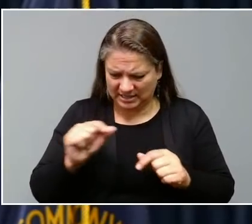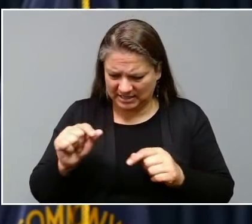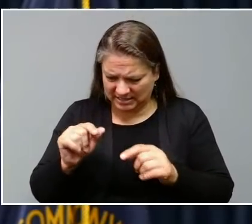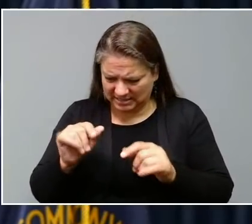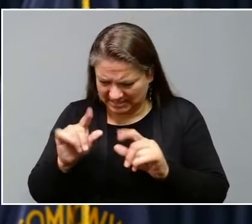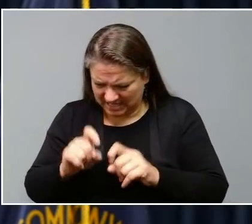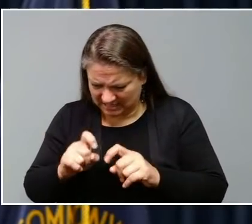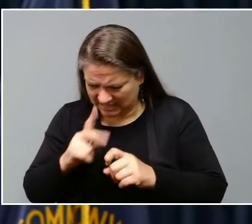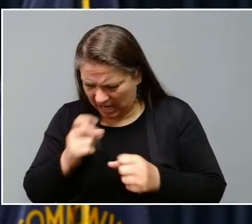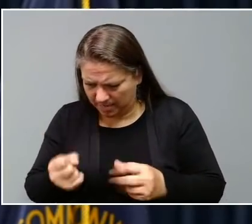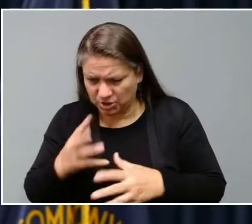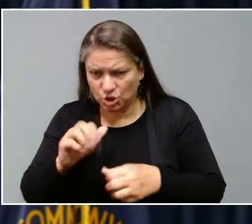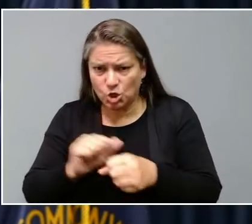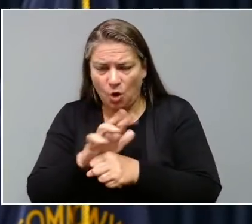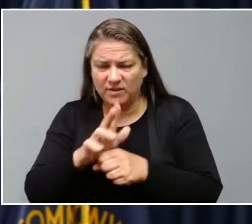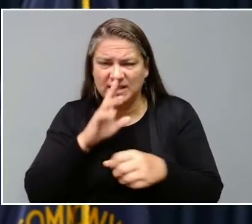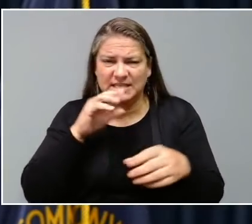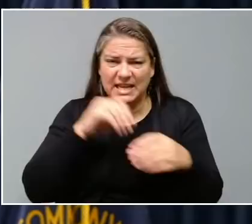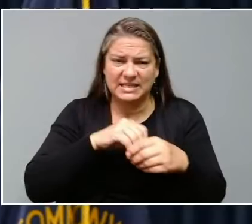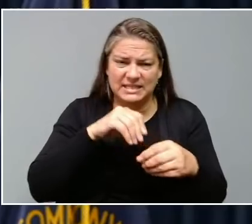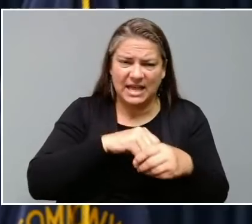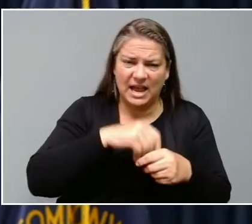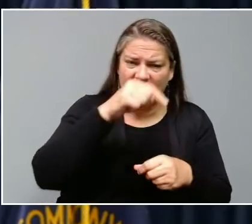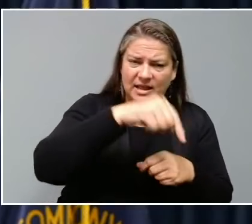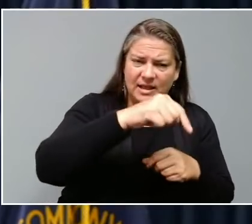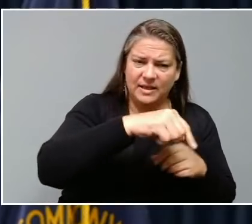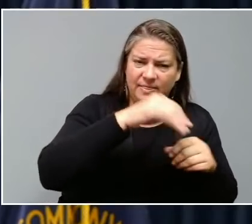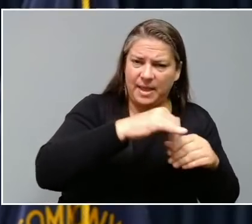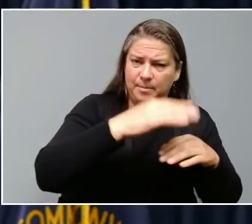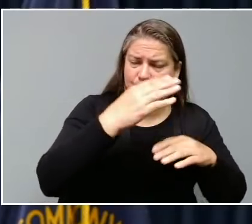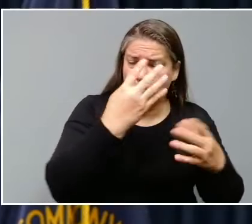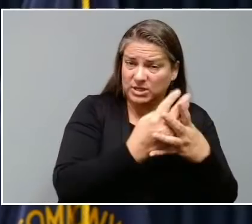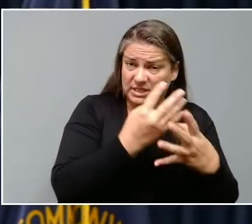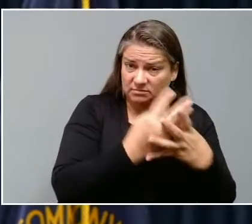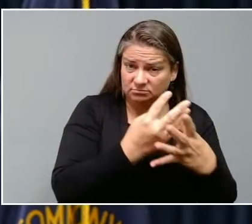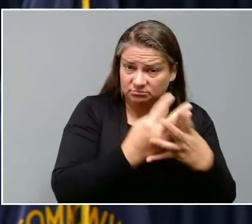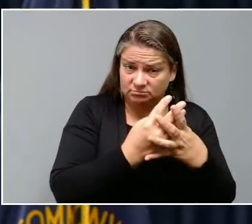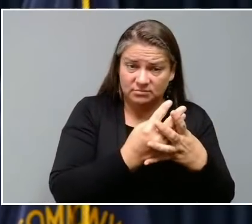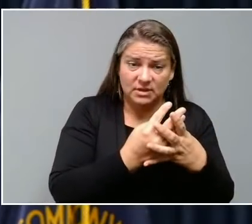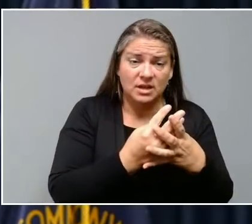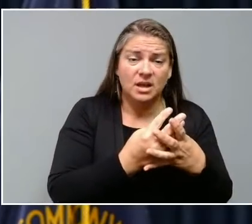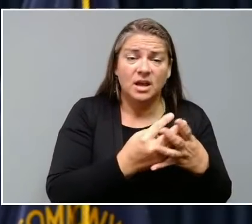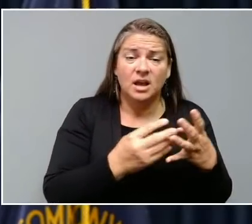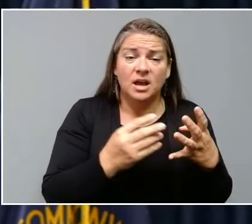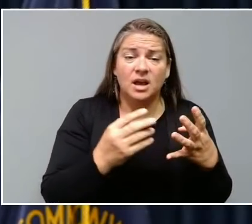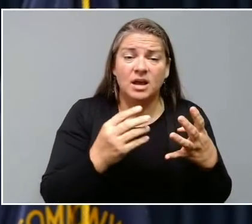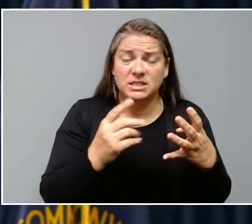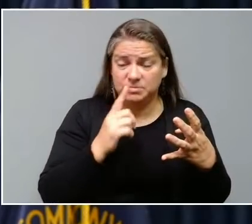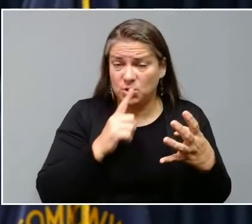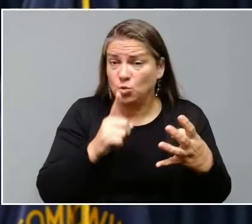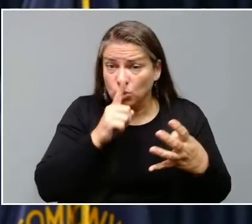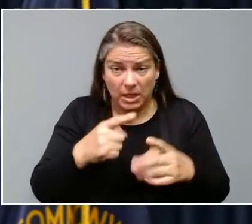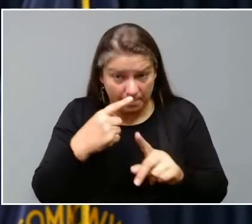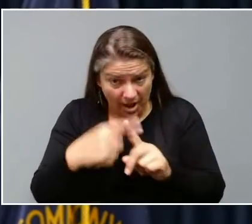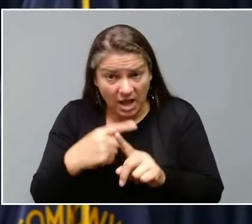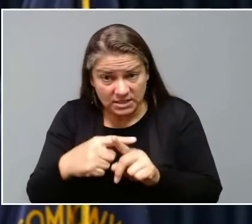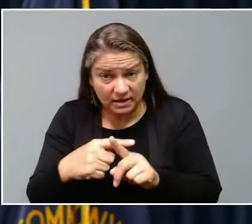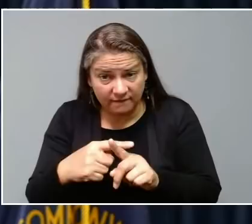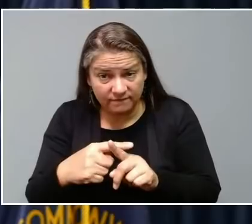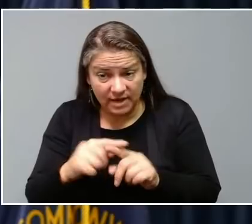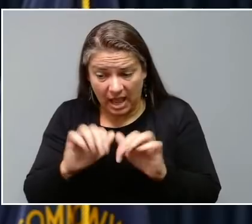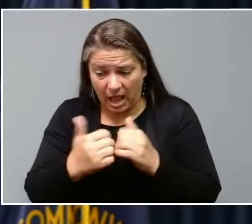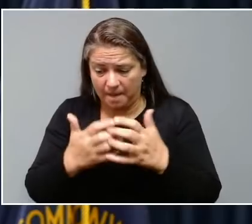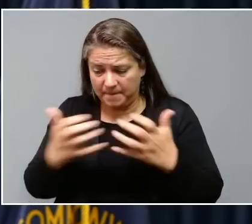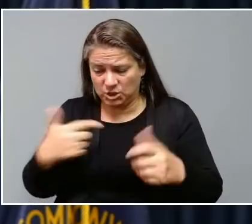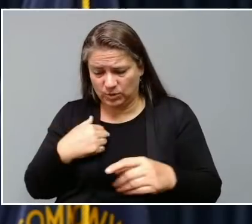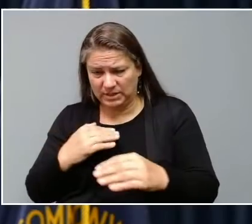COVID is in a prison, and it has been really positive in how much we've been able to keep